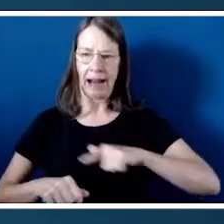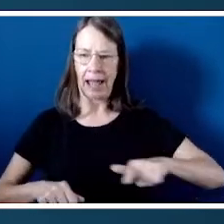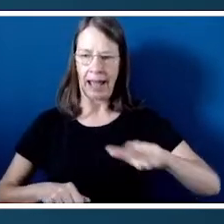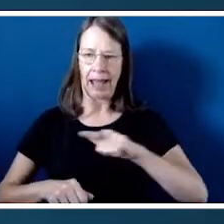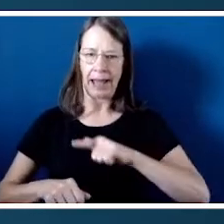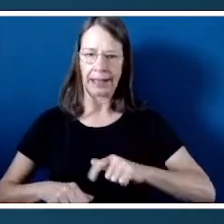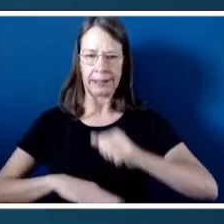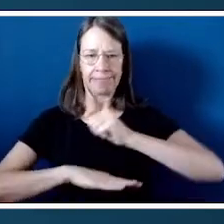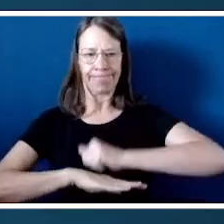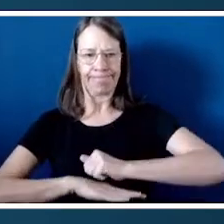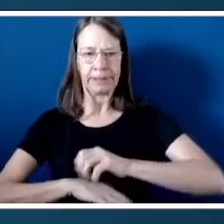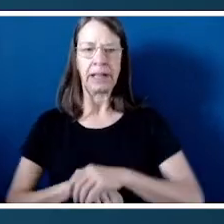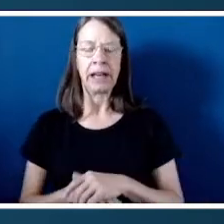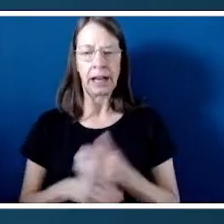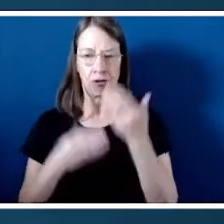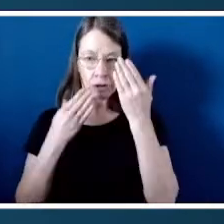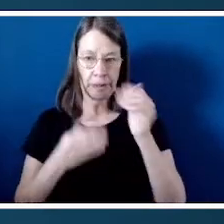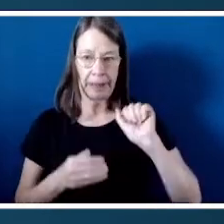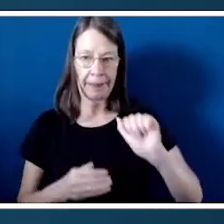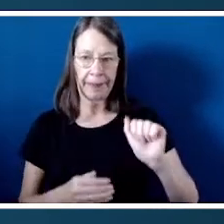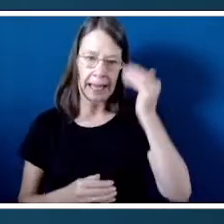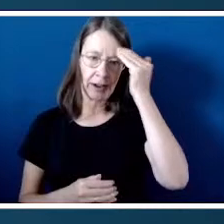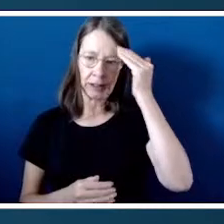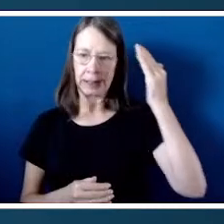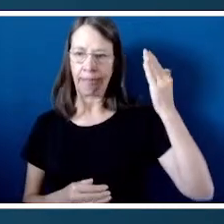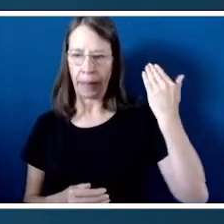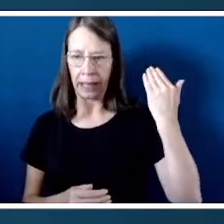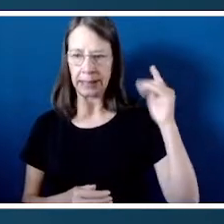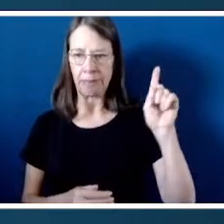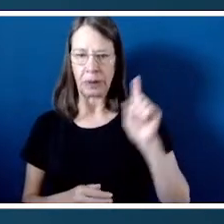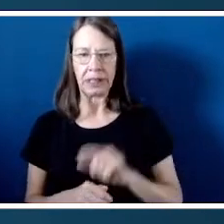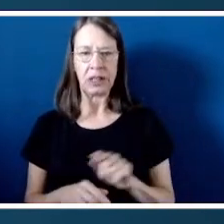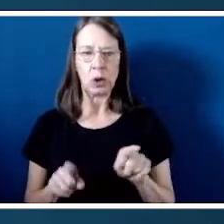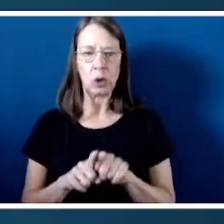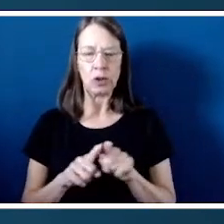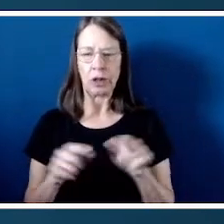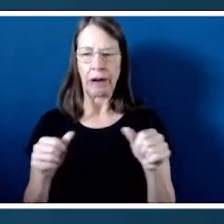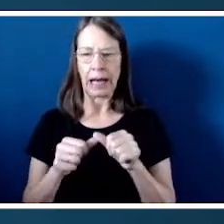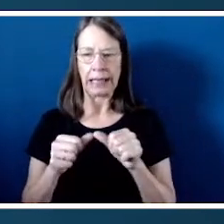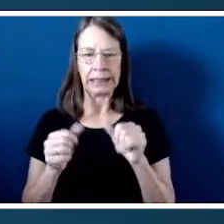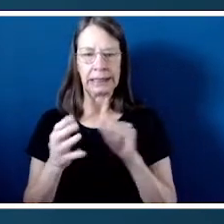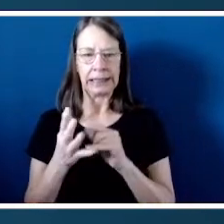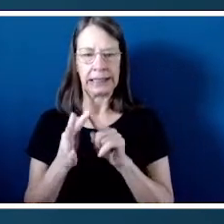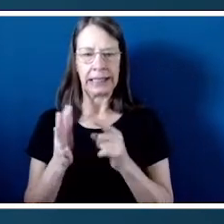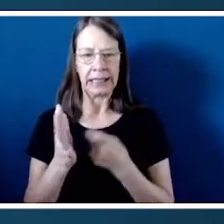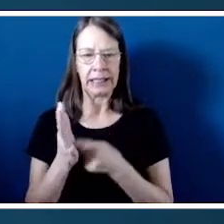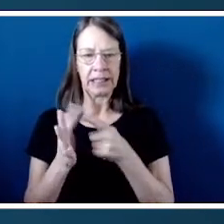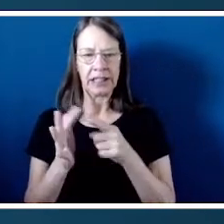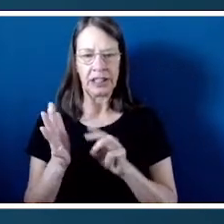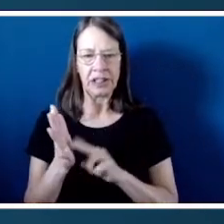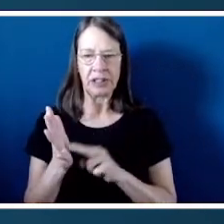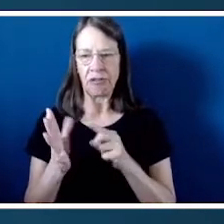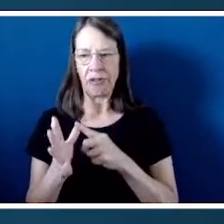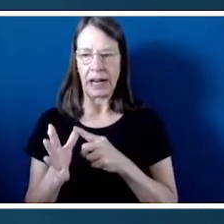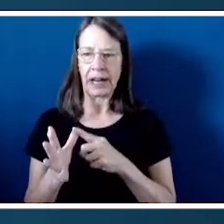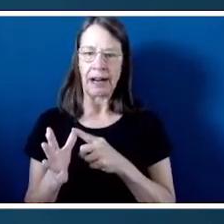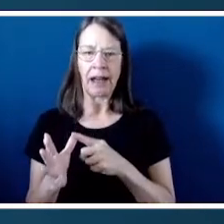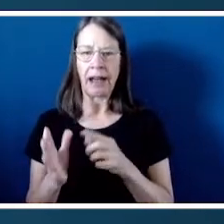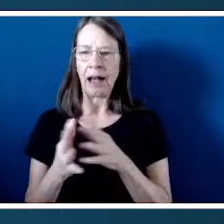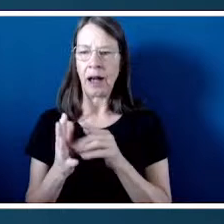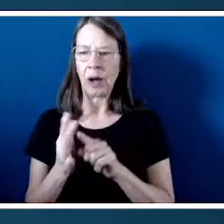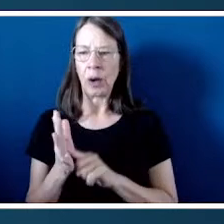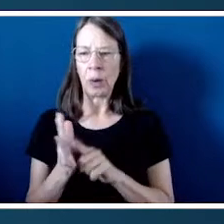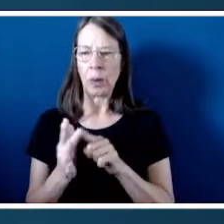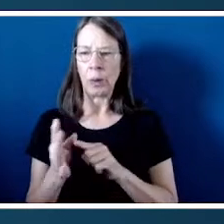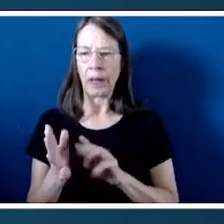elders, past and present. I'd also like to thank Auntie Serena Williams for the very lovely welcome to country she delivered at last